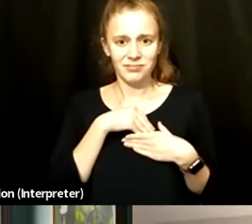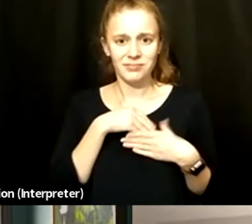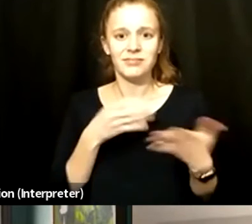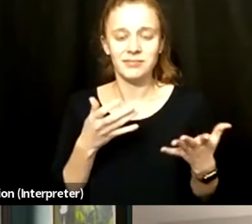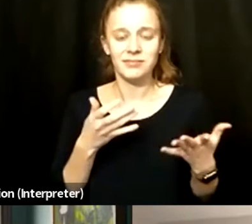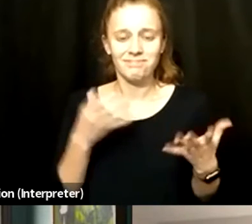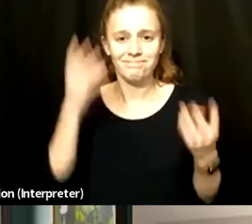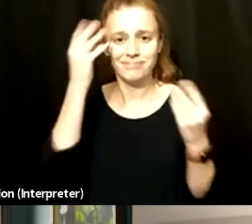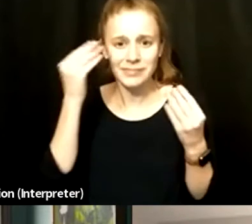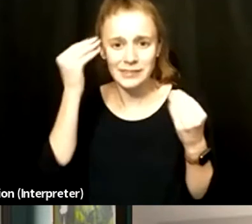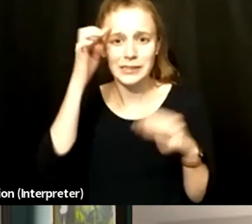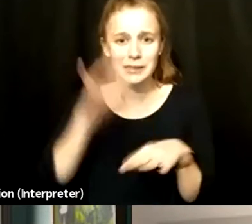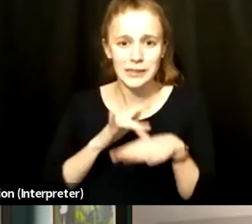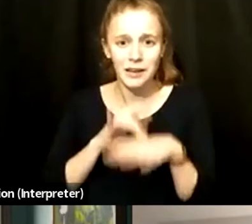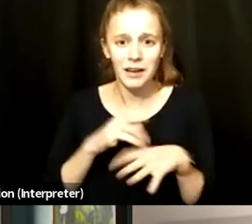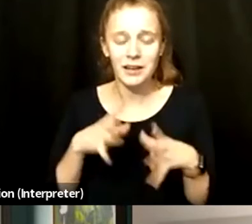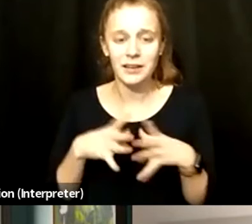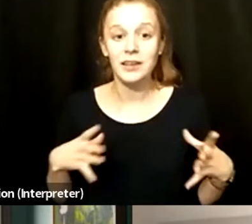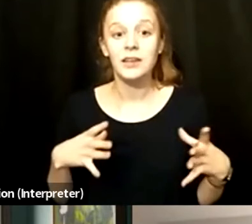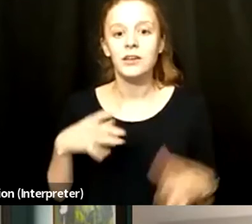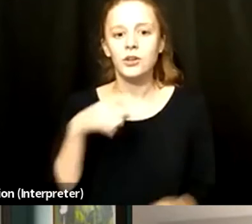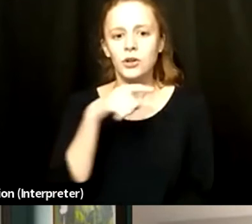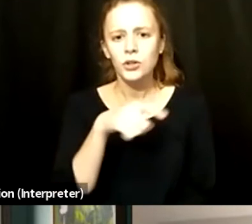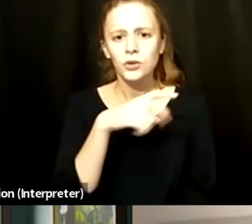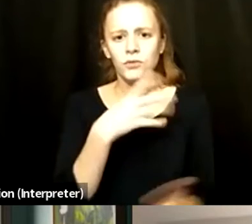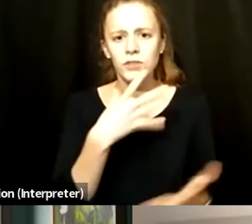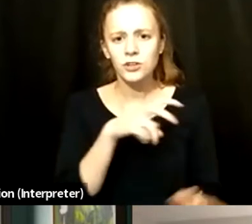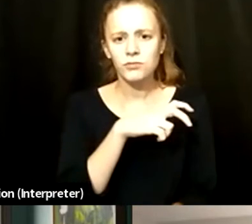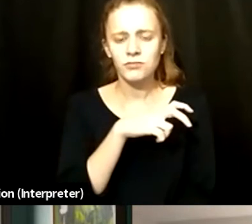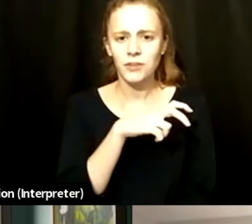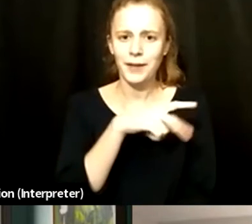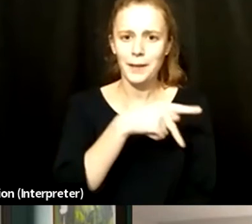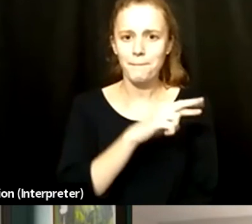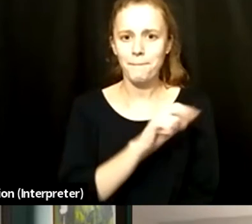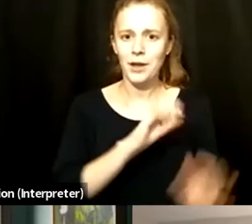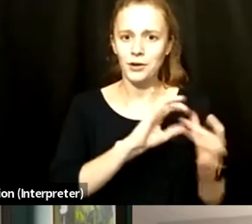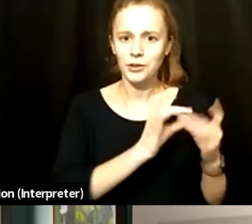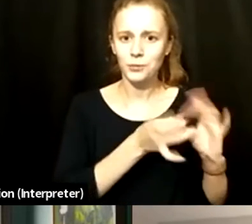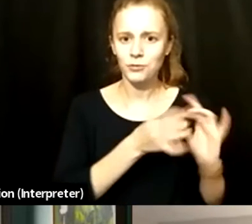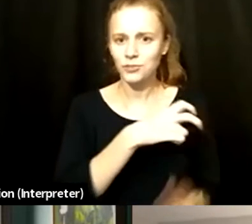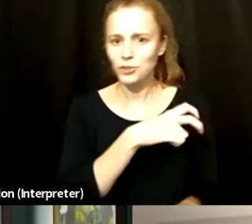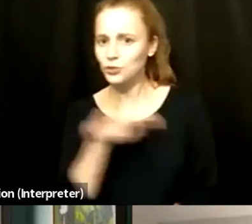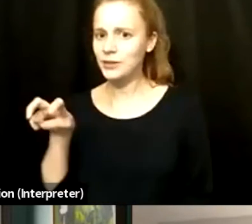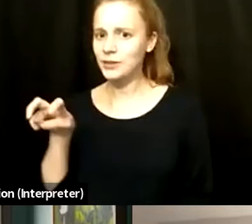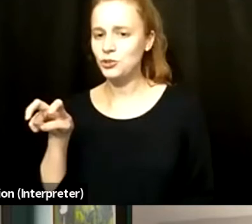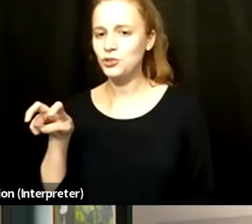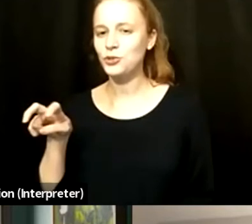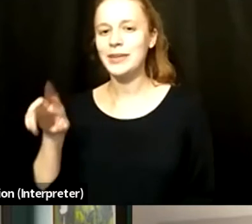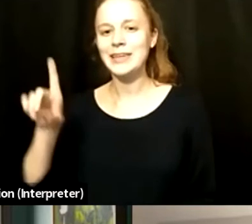from, adapted and parasport to this world of like disability